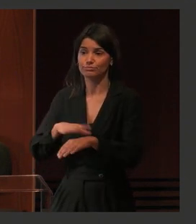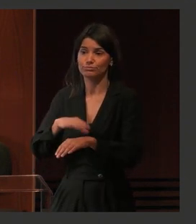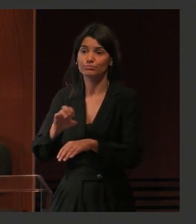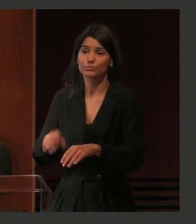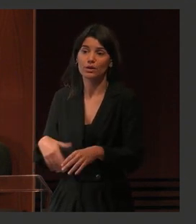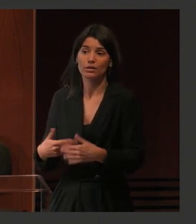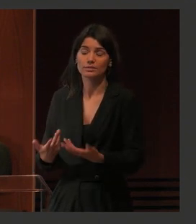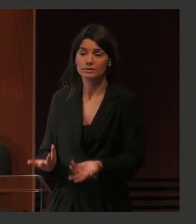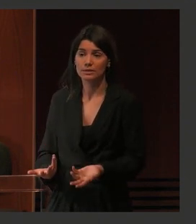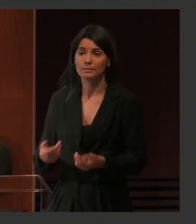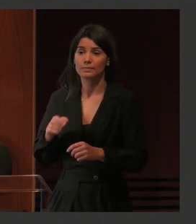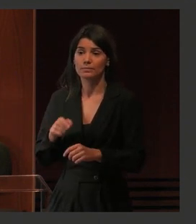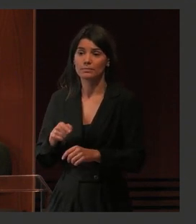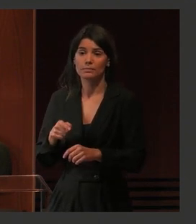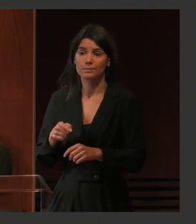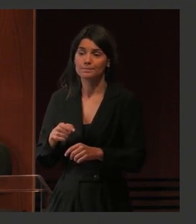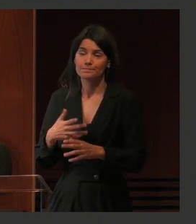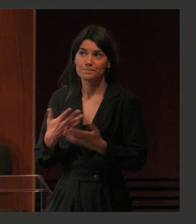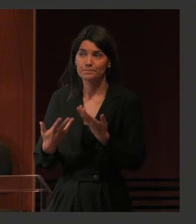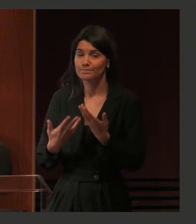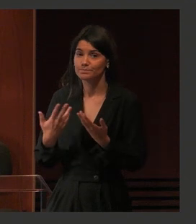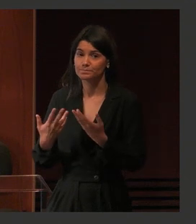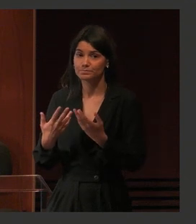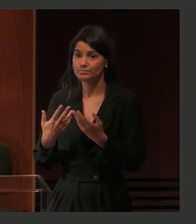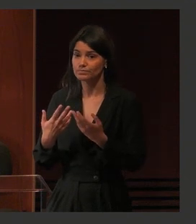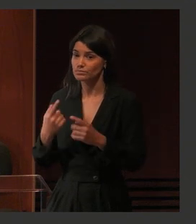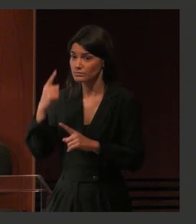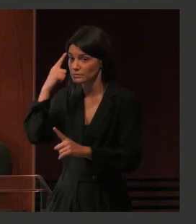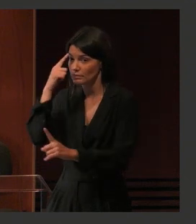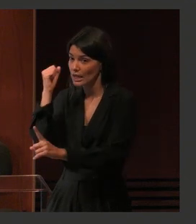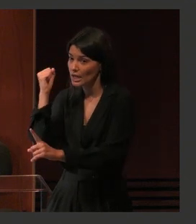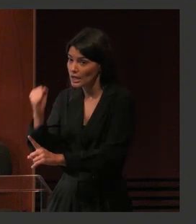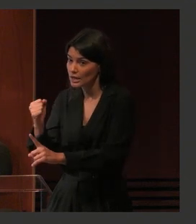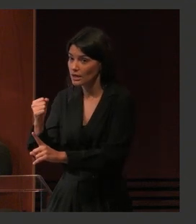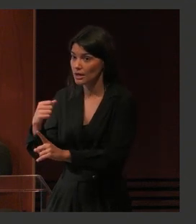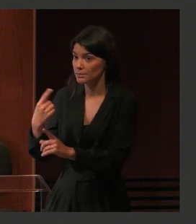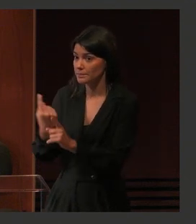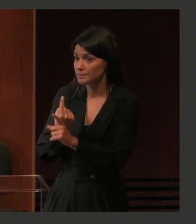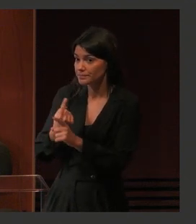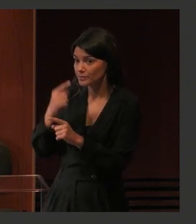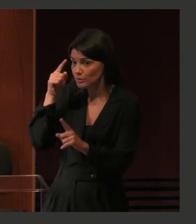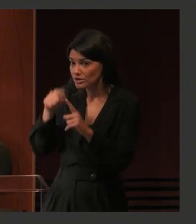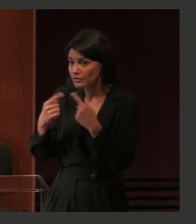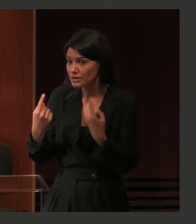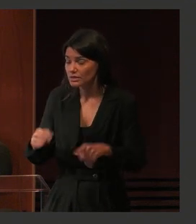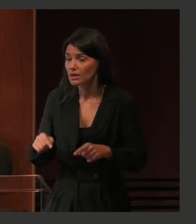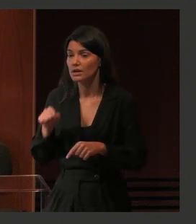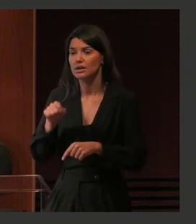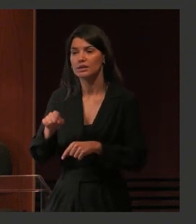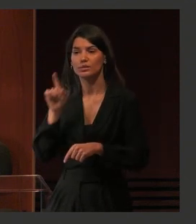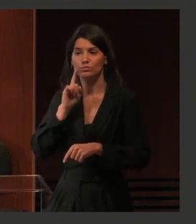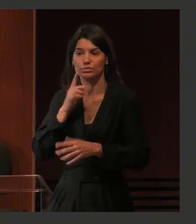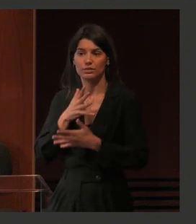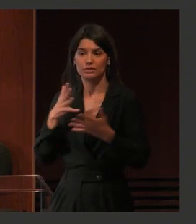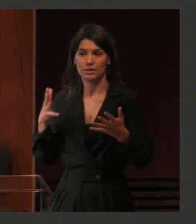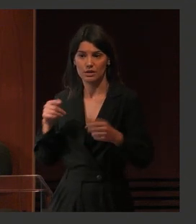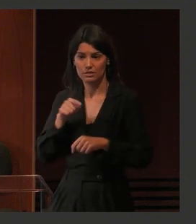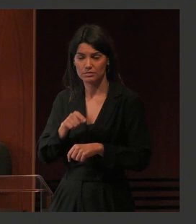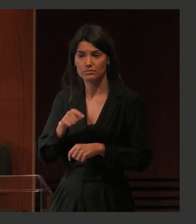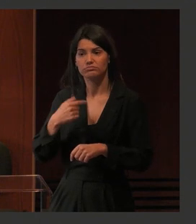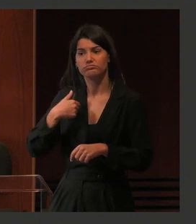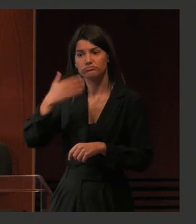criminal intents. So that is very important. I think Portugal has more or less the same laws. It's a country of the European